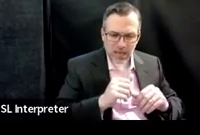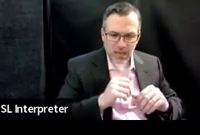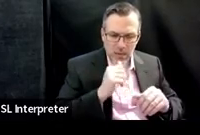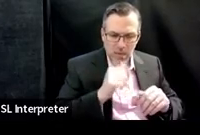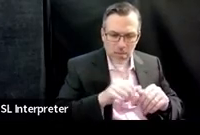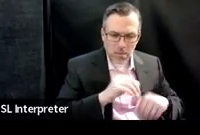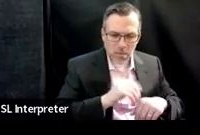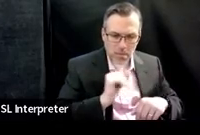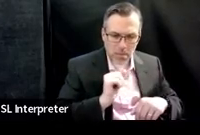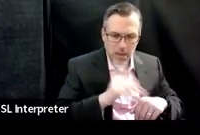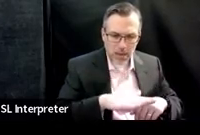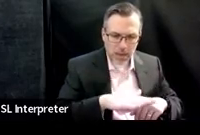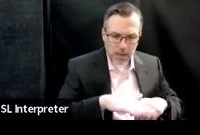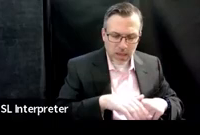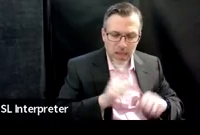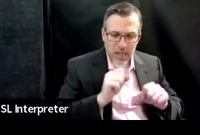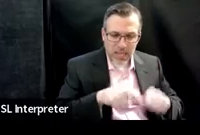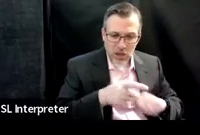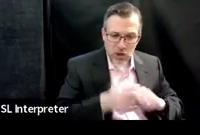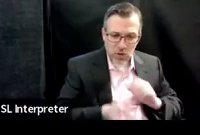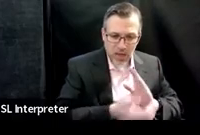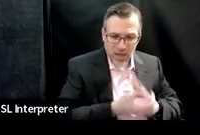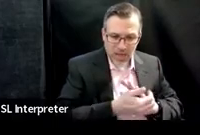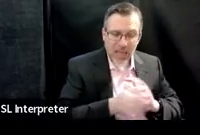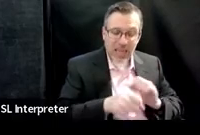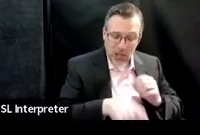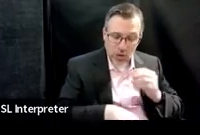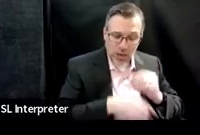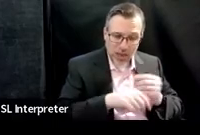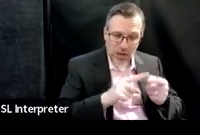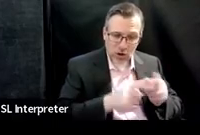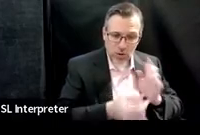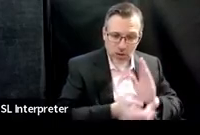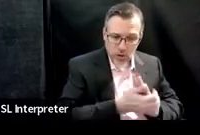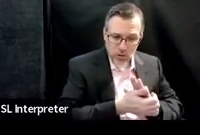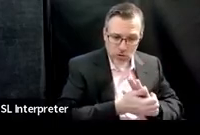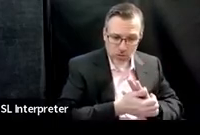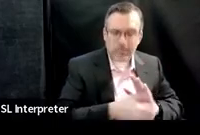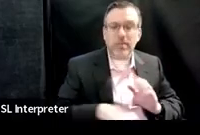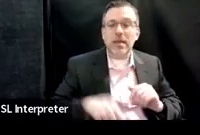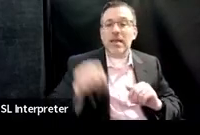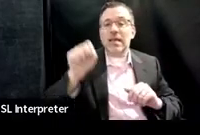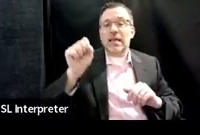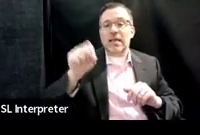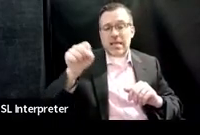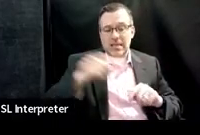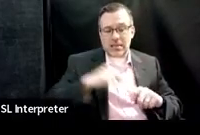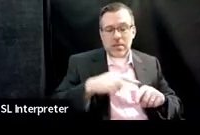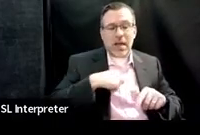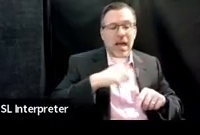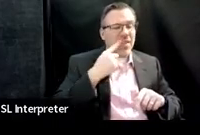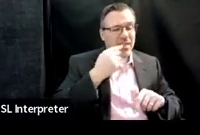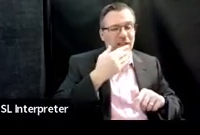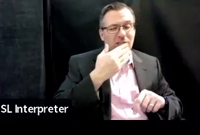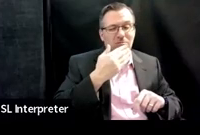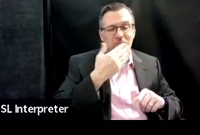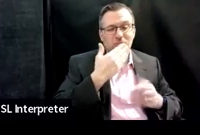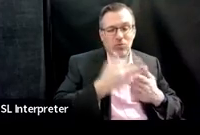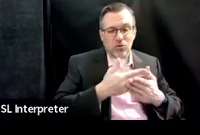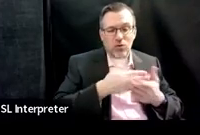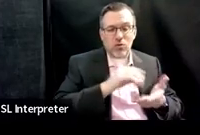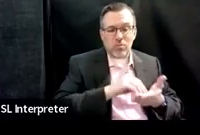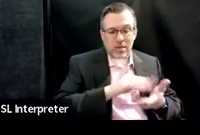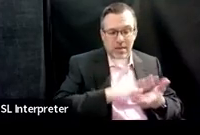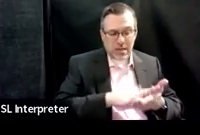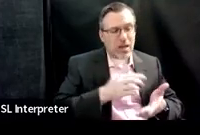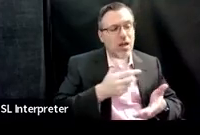that to enclosures, but I would also make a statement in the written notice itself saying that you gave the procedural safeguards